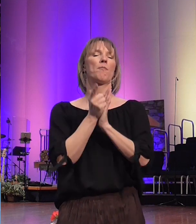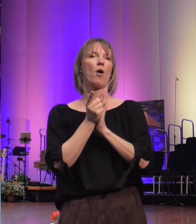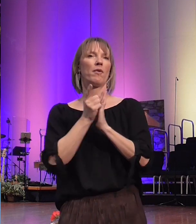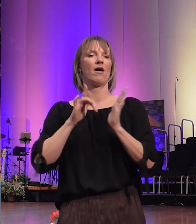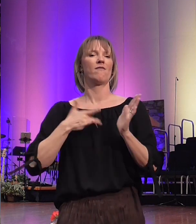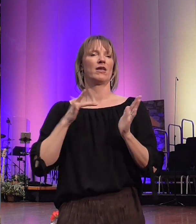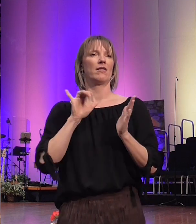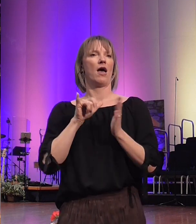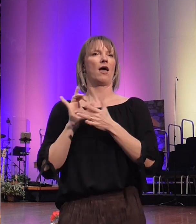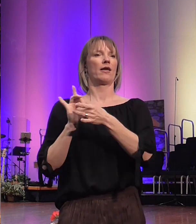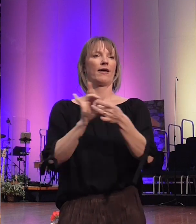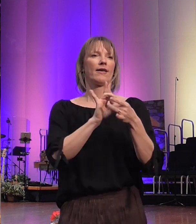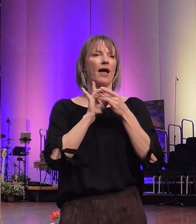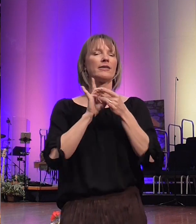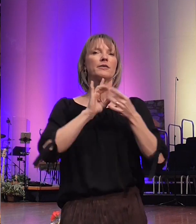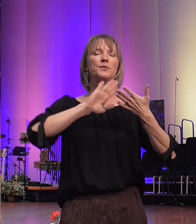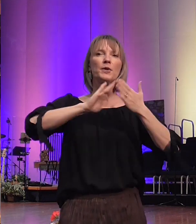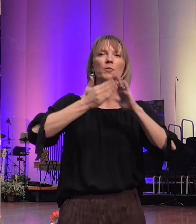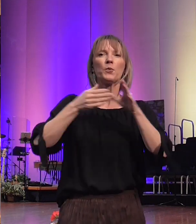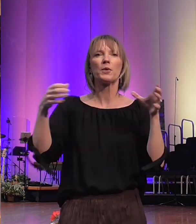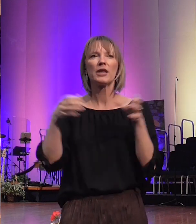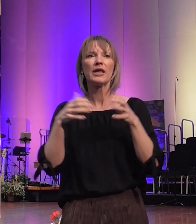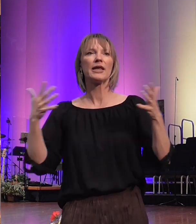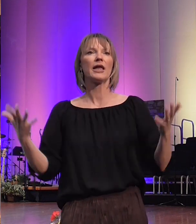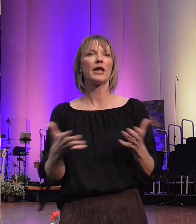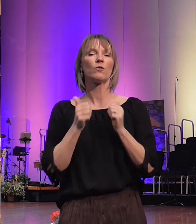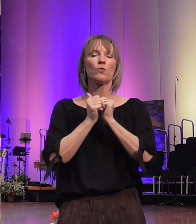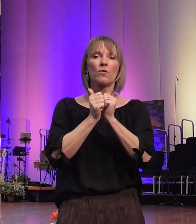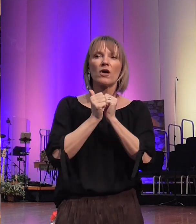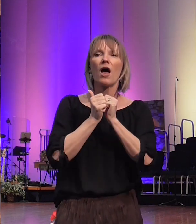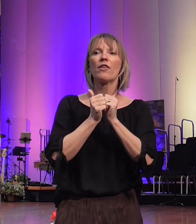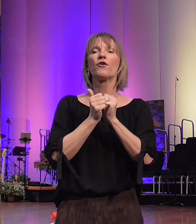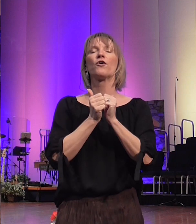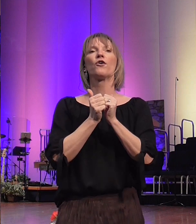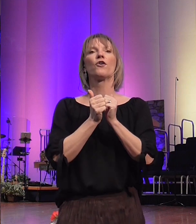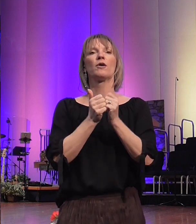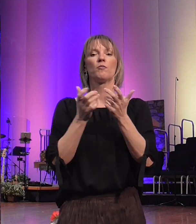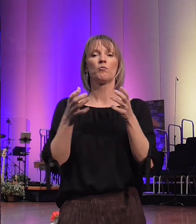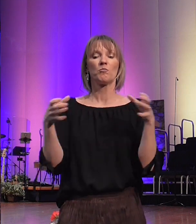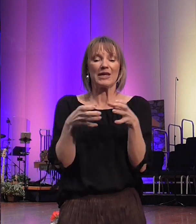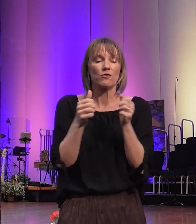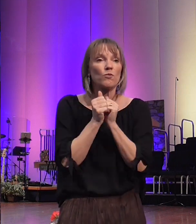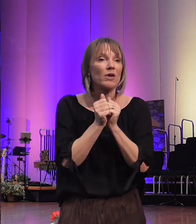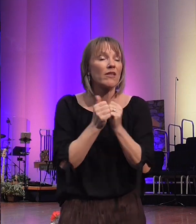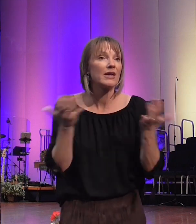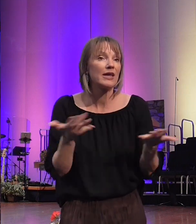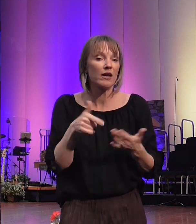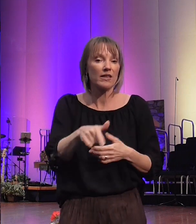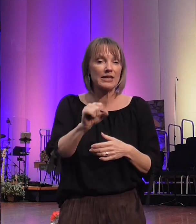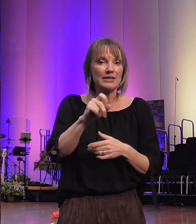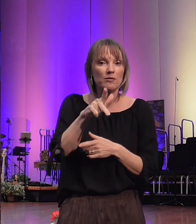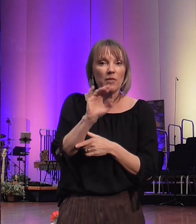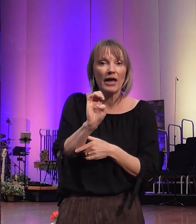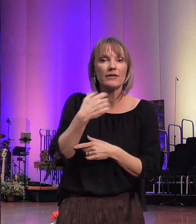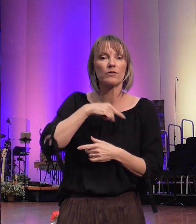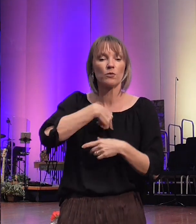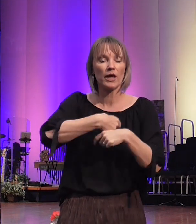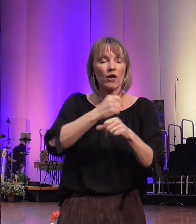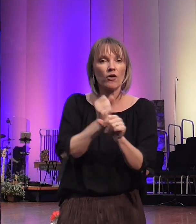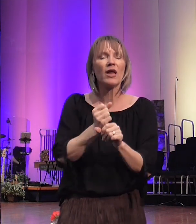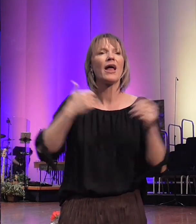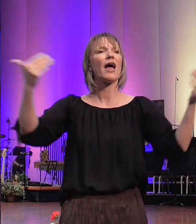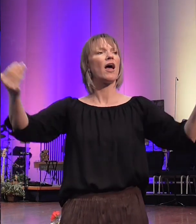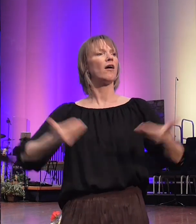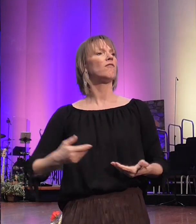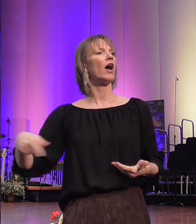of connectedness, of community, just being here together, being together in this space that we create, and invite